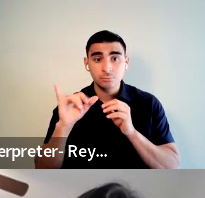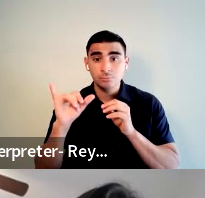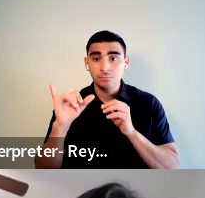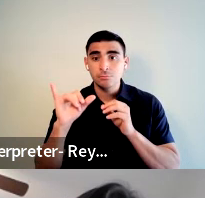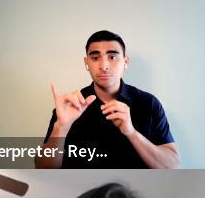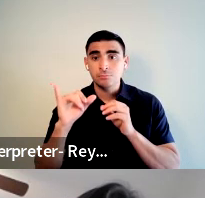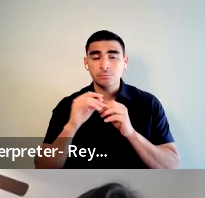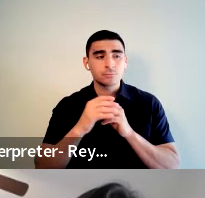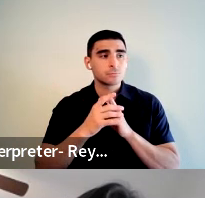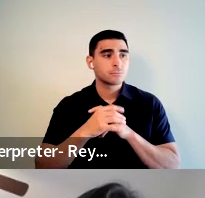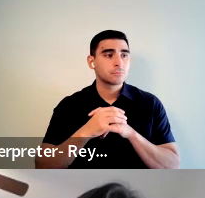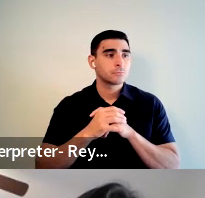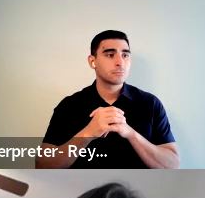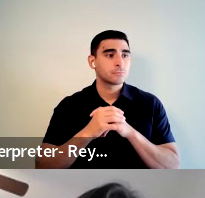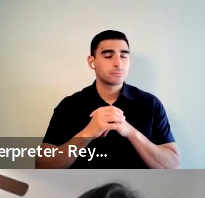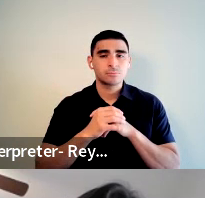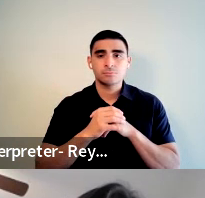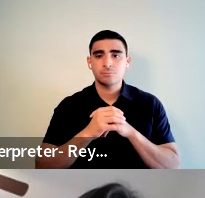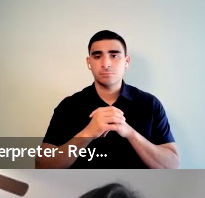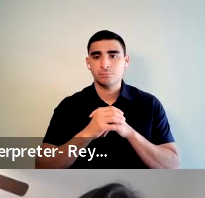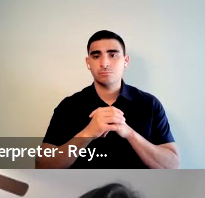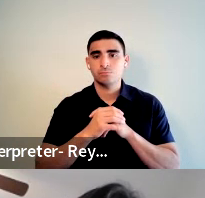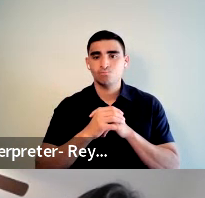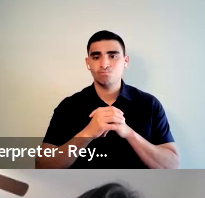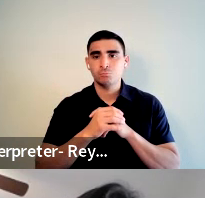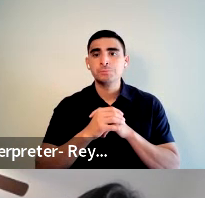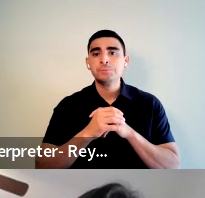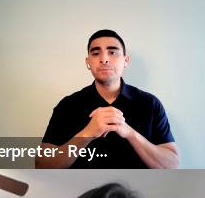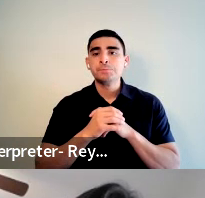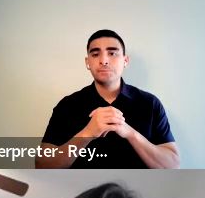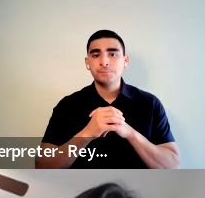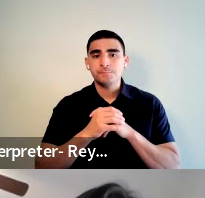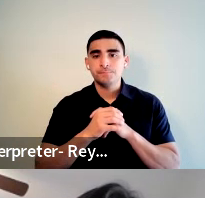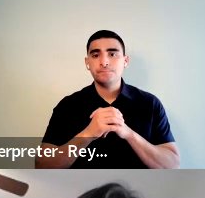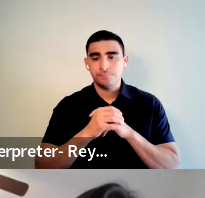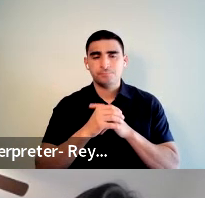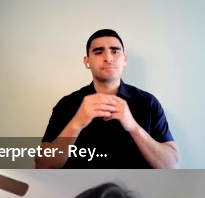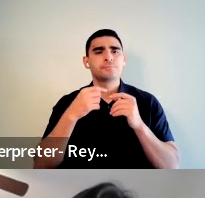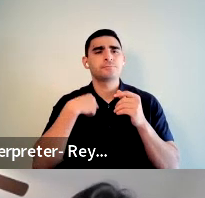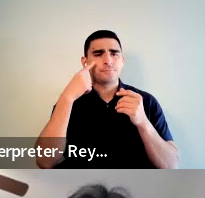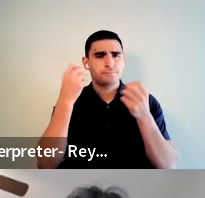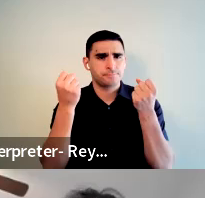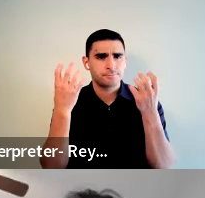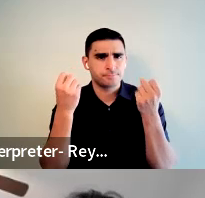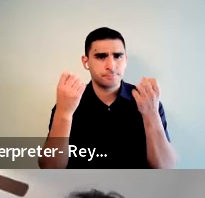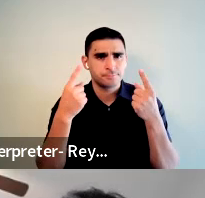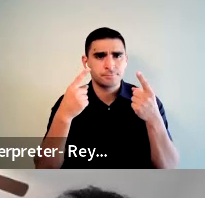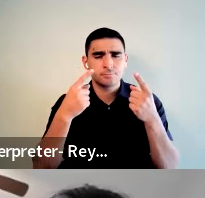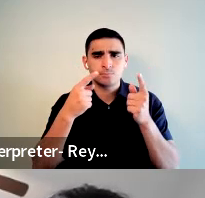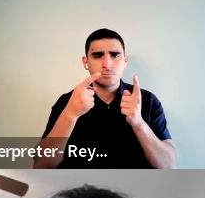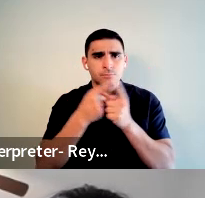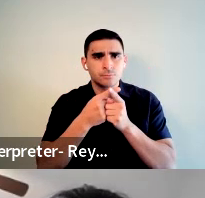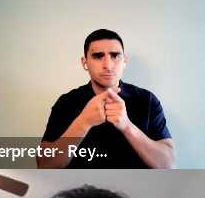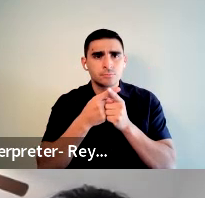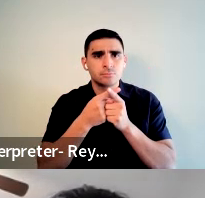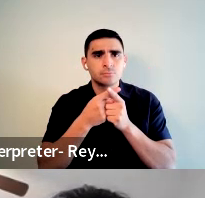I think you did a great job, Marcy, of kind of setting the stage there. And yeah, I think there's so many intersections with, I think, the